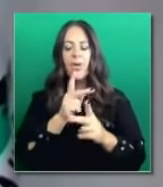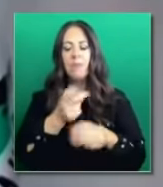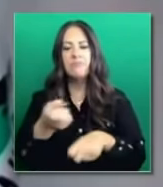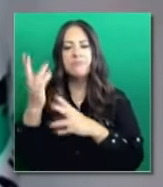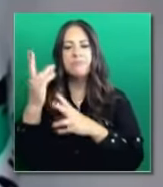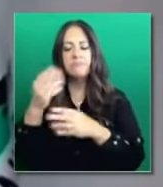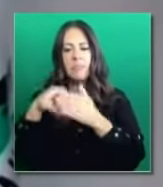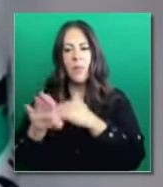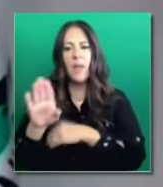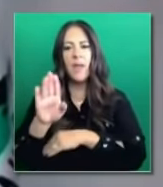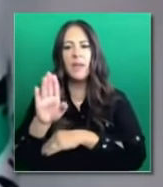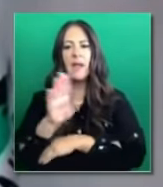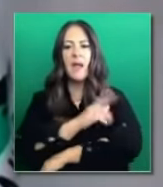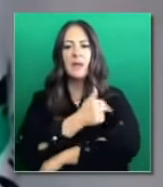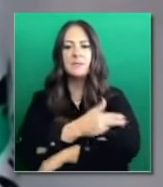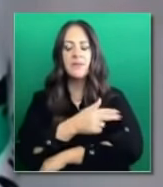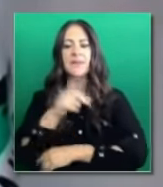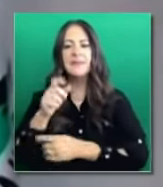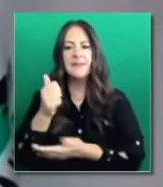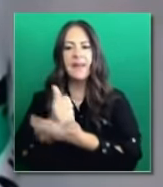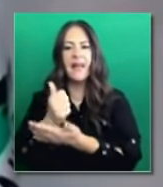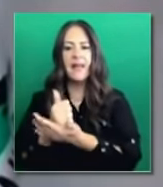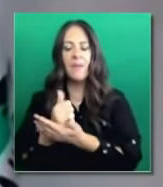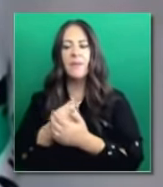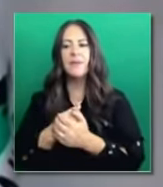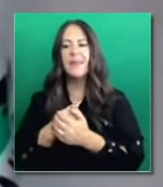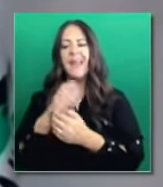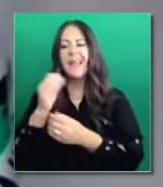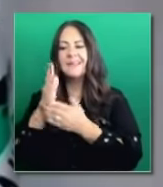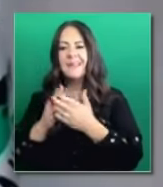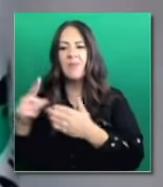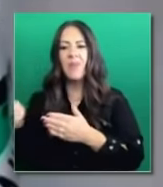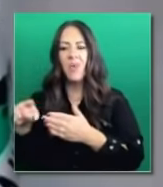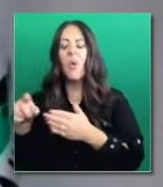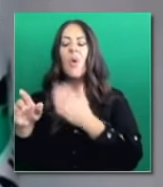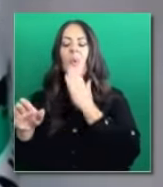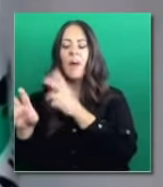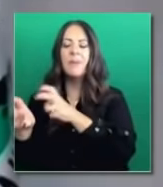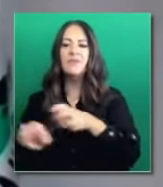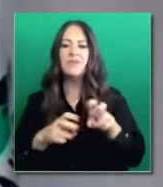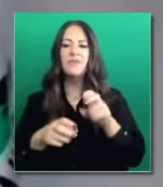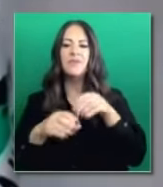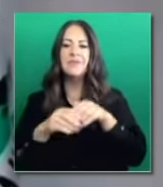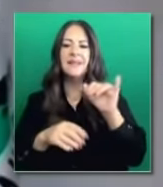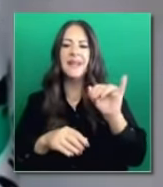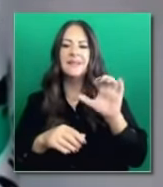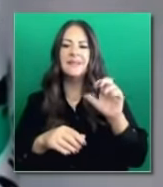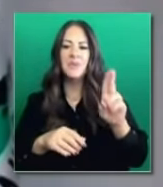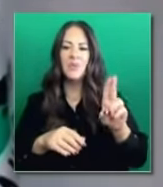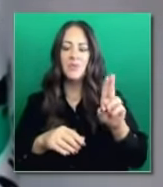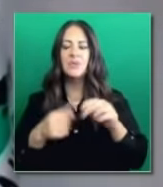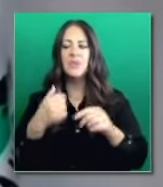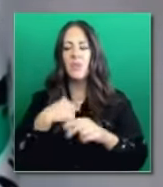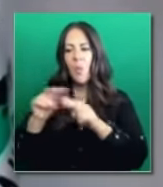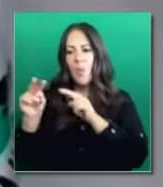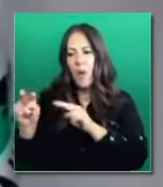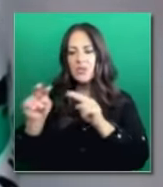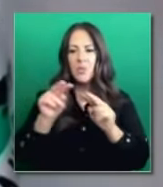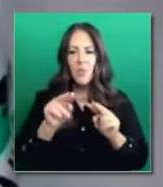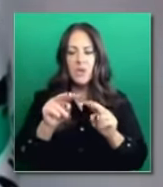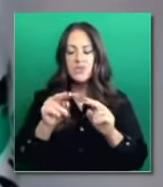those inpatient services, and in particular, that ICU level of care. So something we're closely watching. In fact, we have